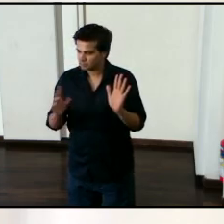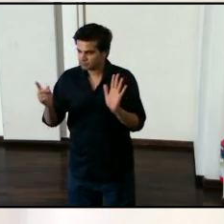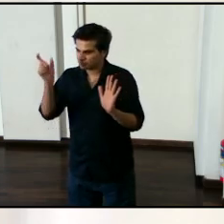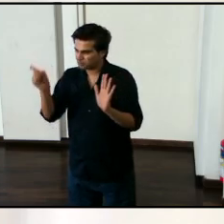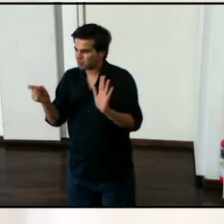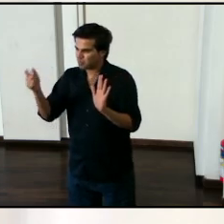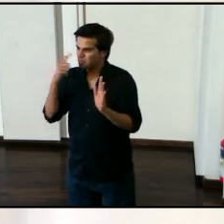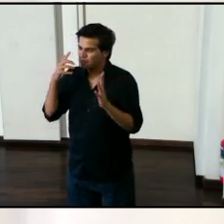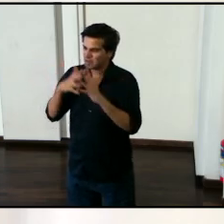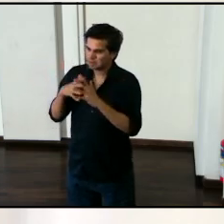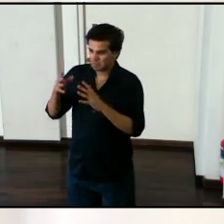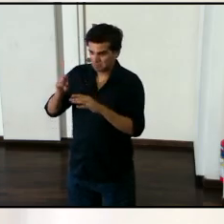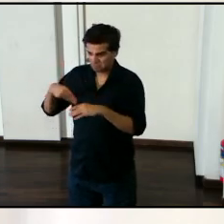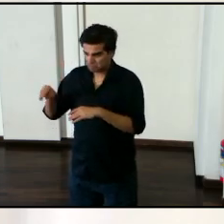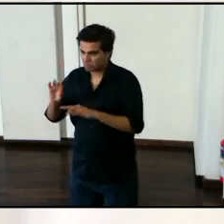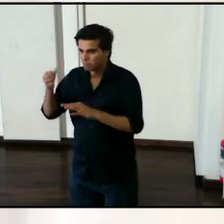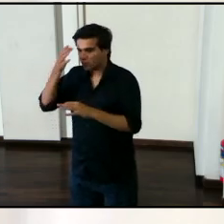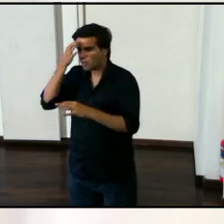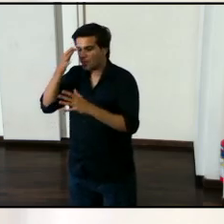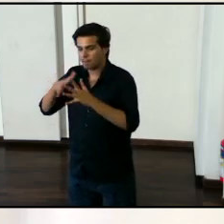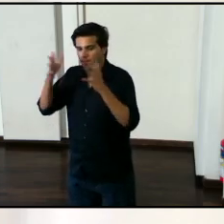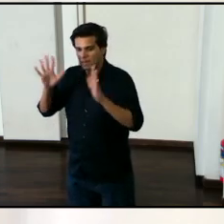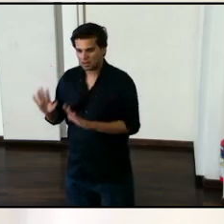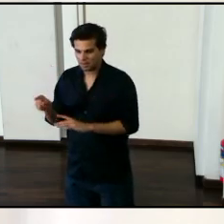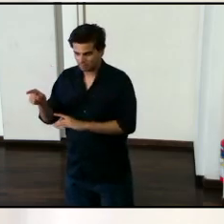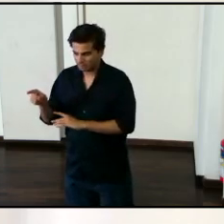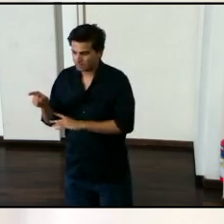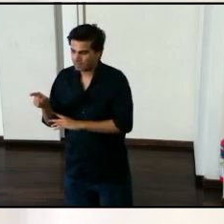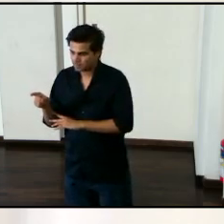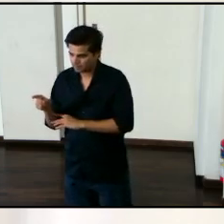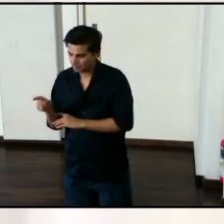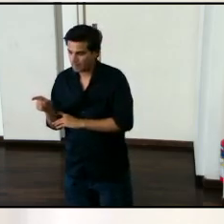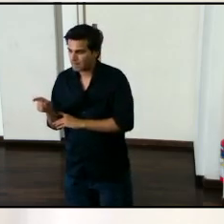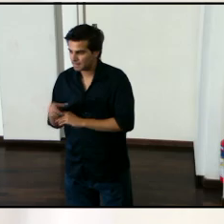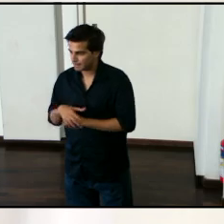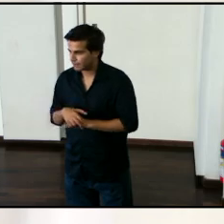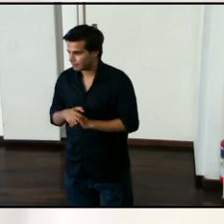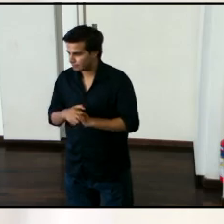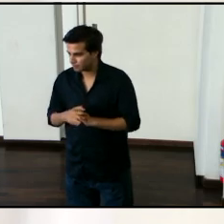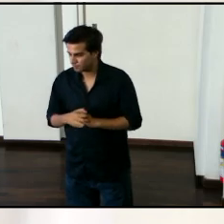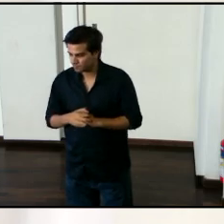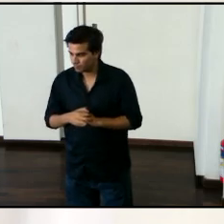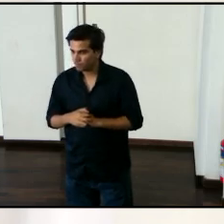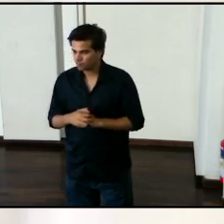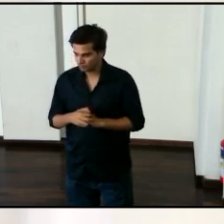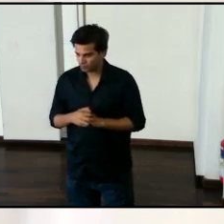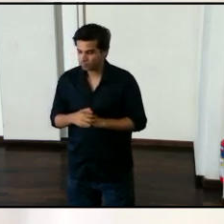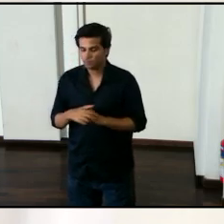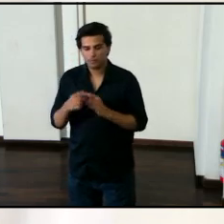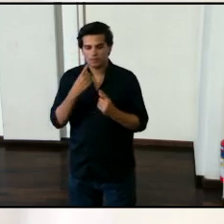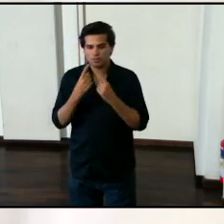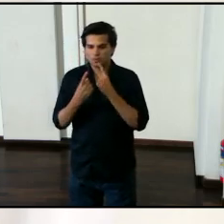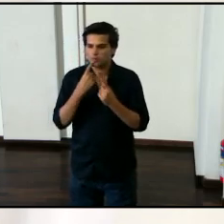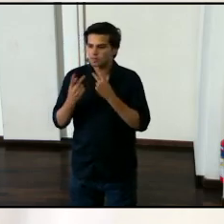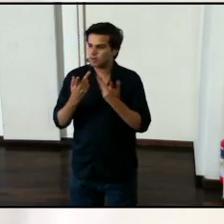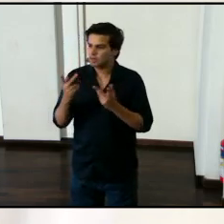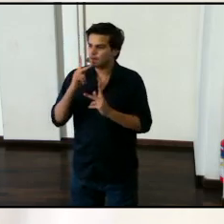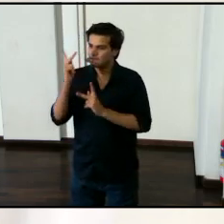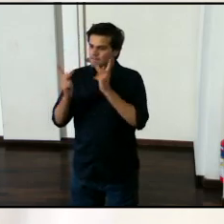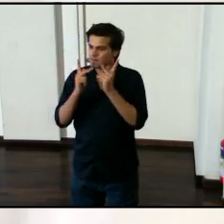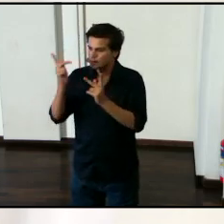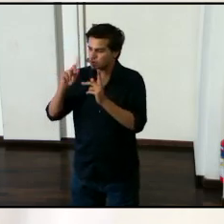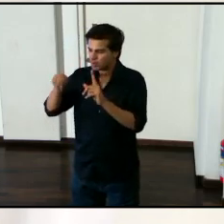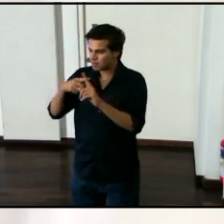a woman's issue. In this talk, we will delve into how this visual archive and other